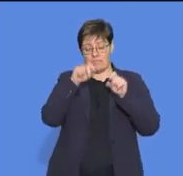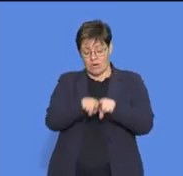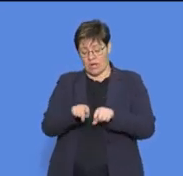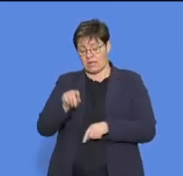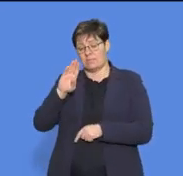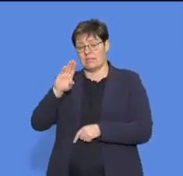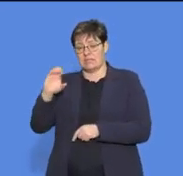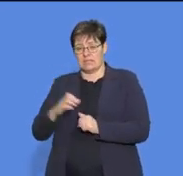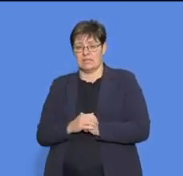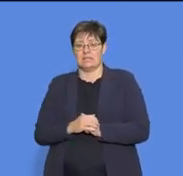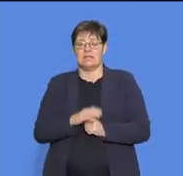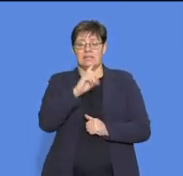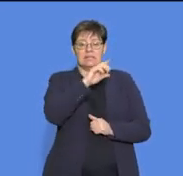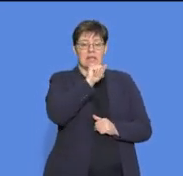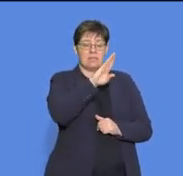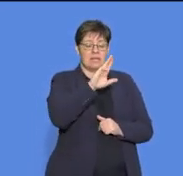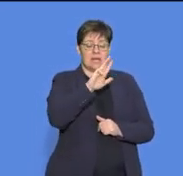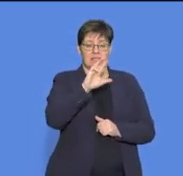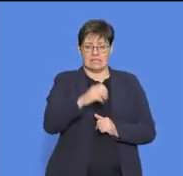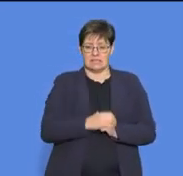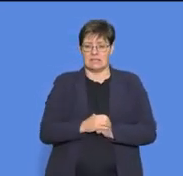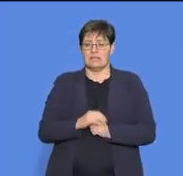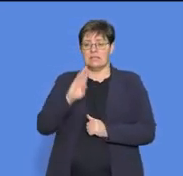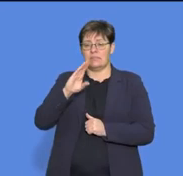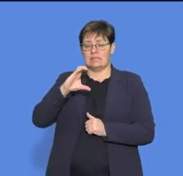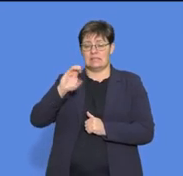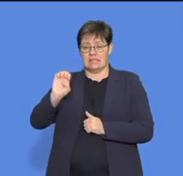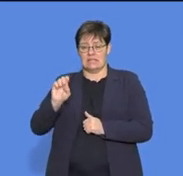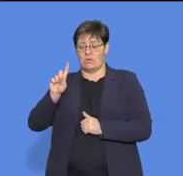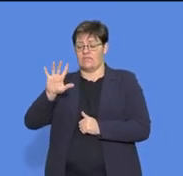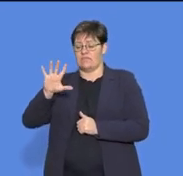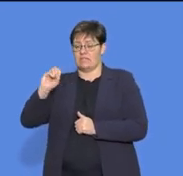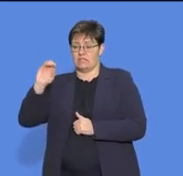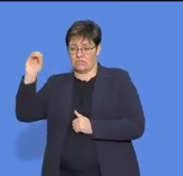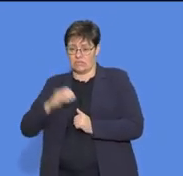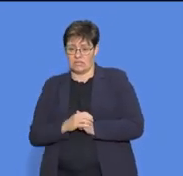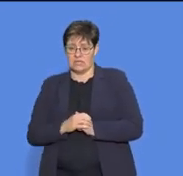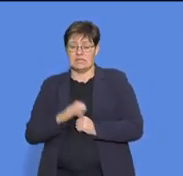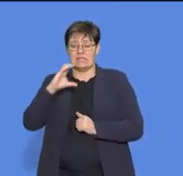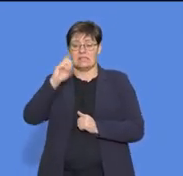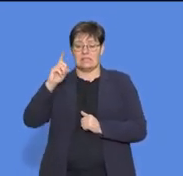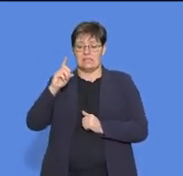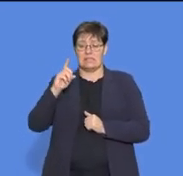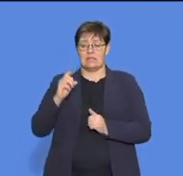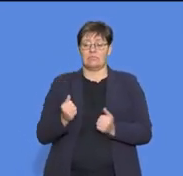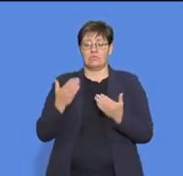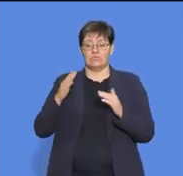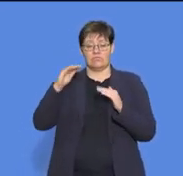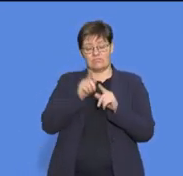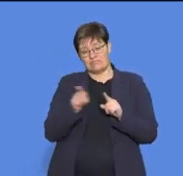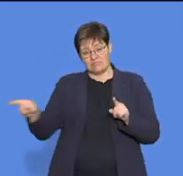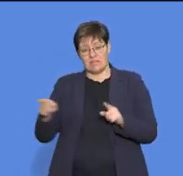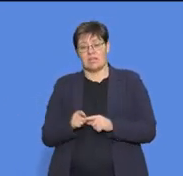lines. AD is parallel to BC. DAB is 90. BCE is 150 degrees. CD is produced to